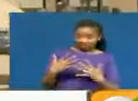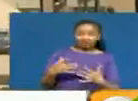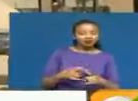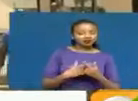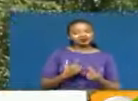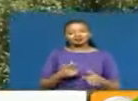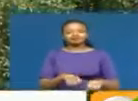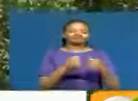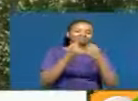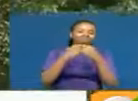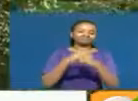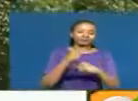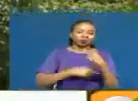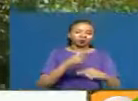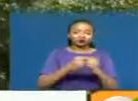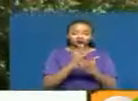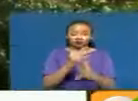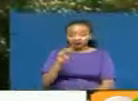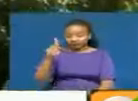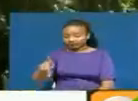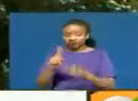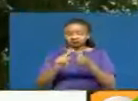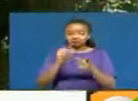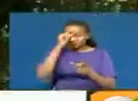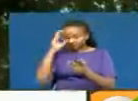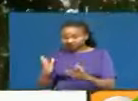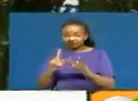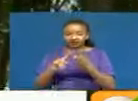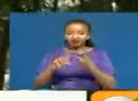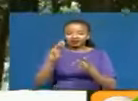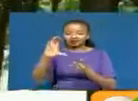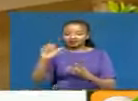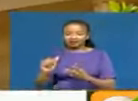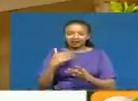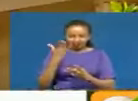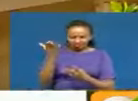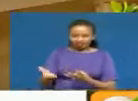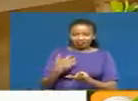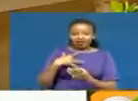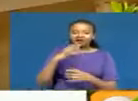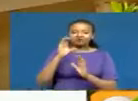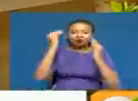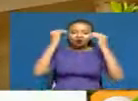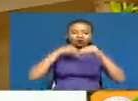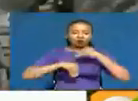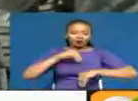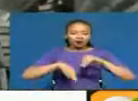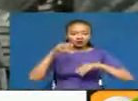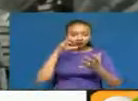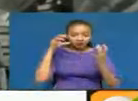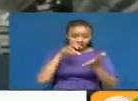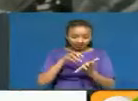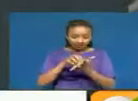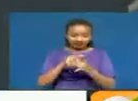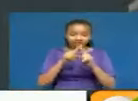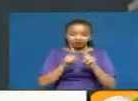A number of governors, MPs and MCAs are facing corruption cases. Several have been charged in court but remain in office. The